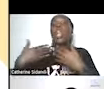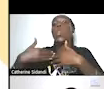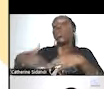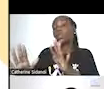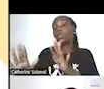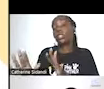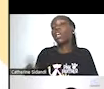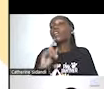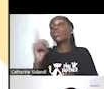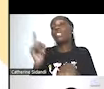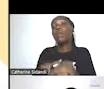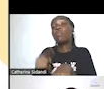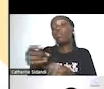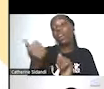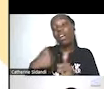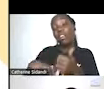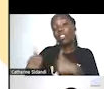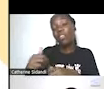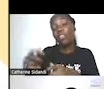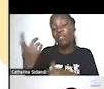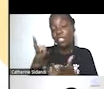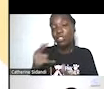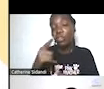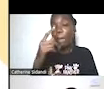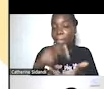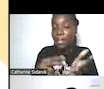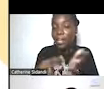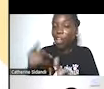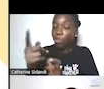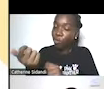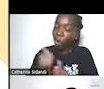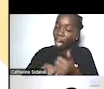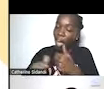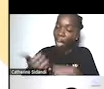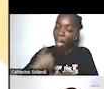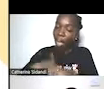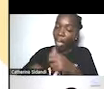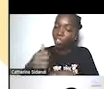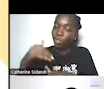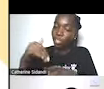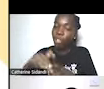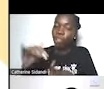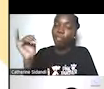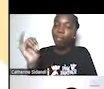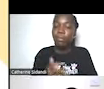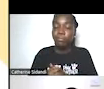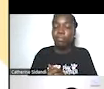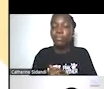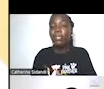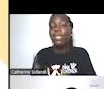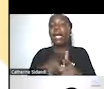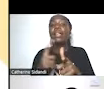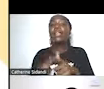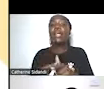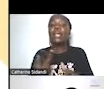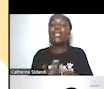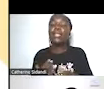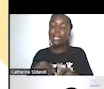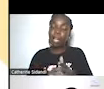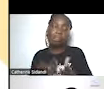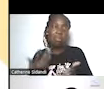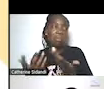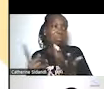it, then we're saying that now you are deploying. So there are steps that you need to undertake to do digital marketing. So that we need to have, maybe we didn't have someone